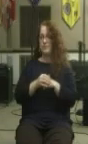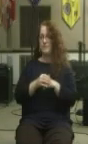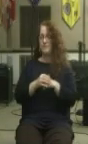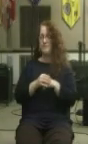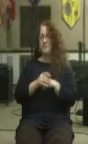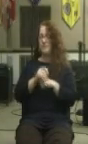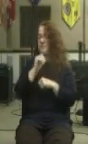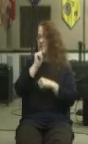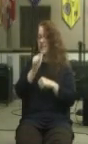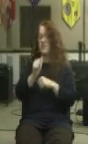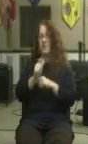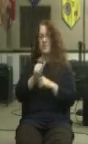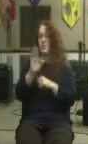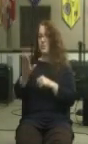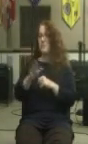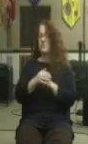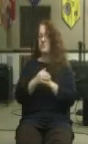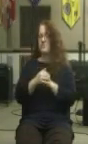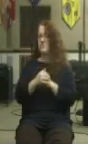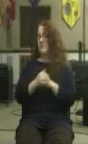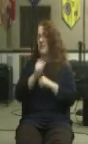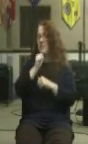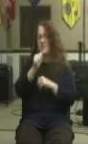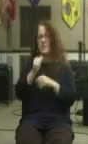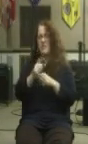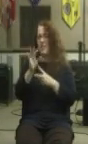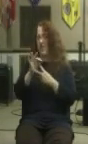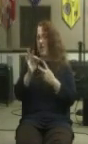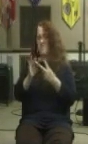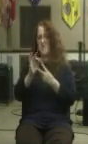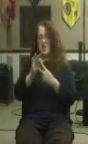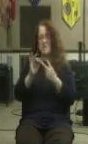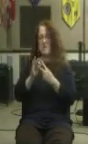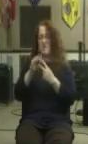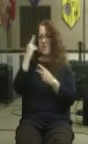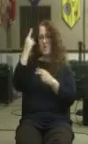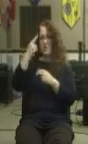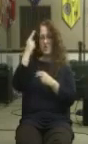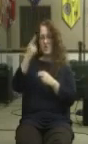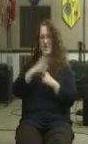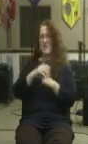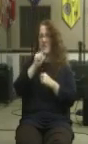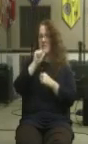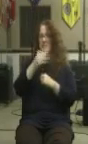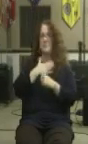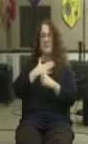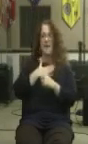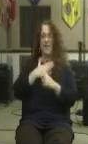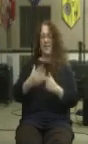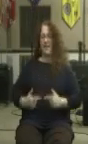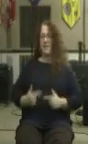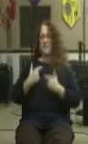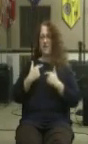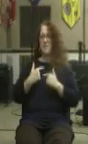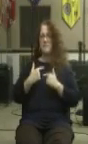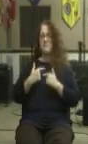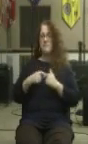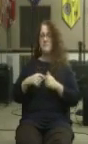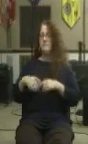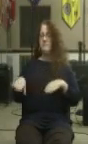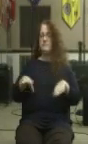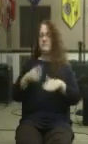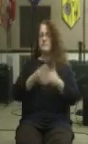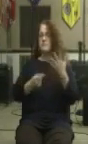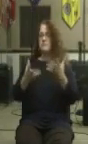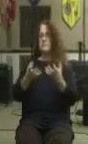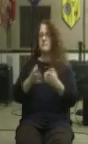do. It's no longer yours. You don't get the option to sit there and reason it out. It's my life. I